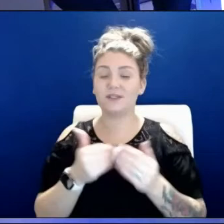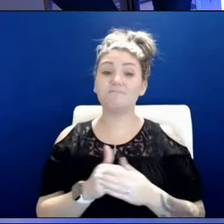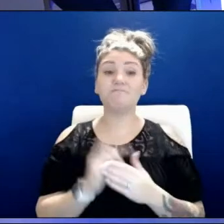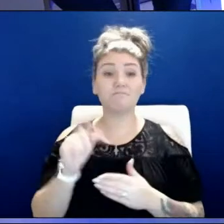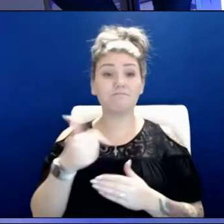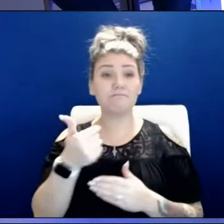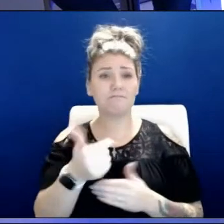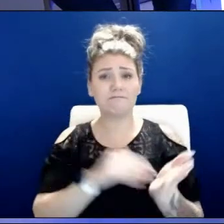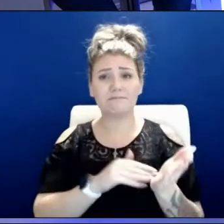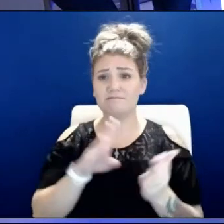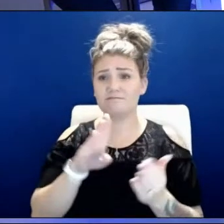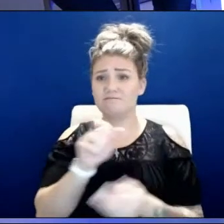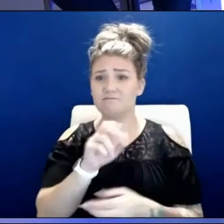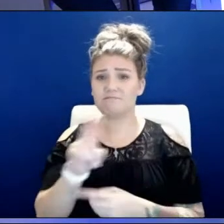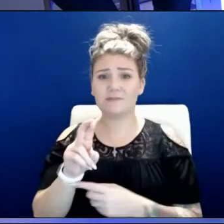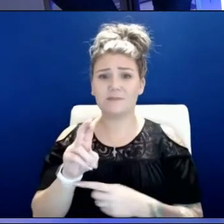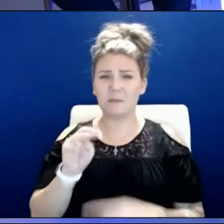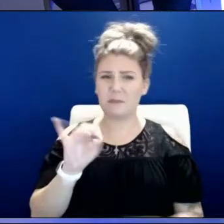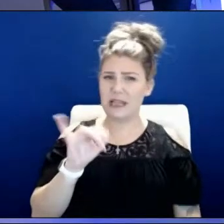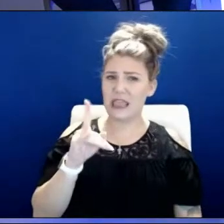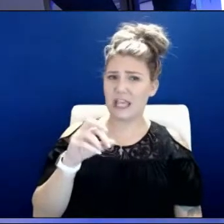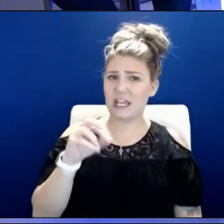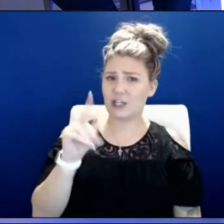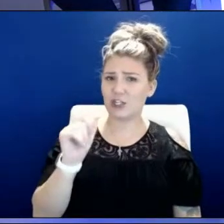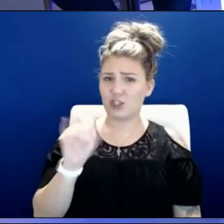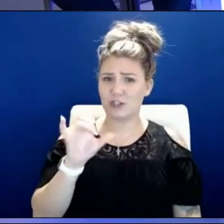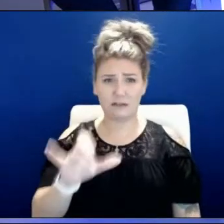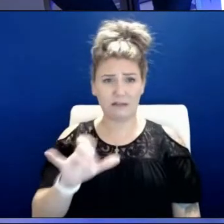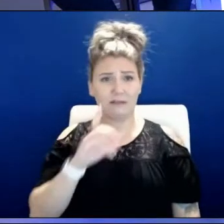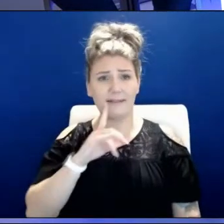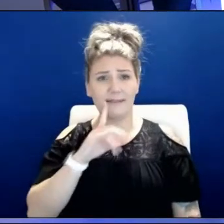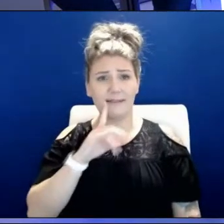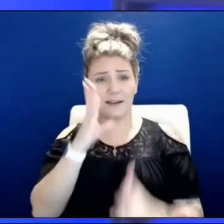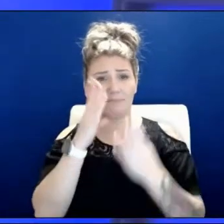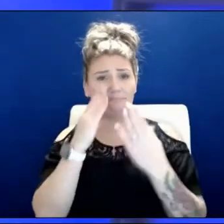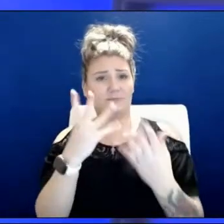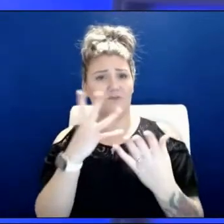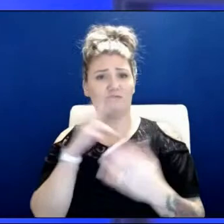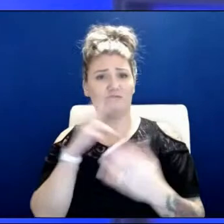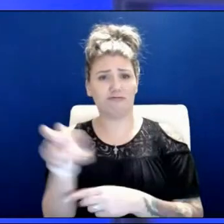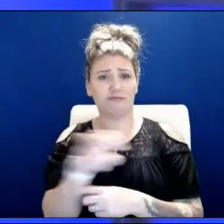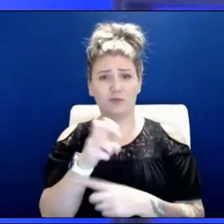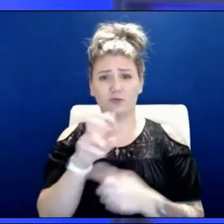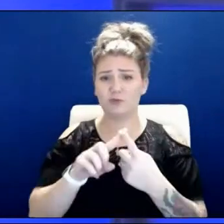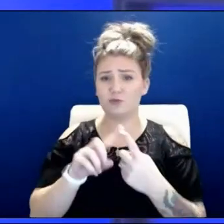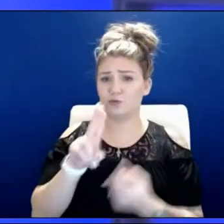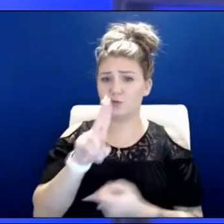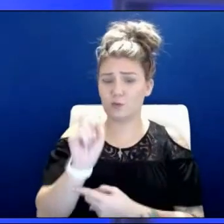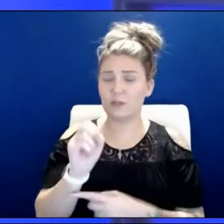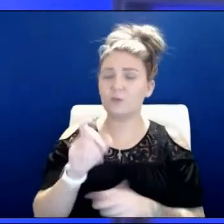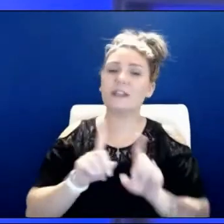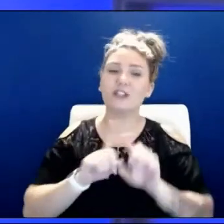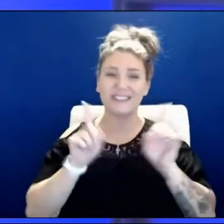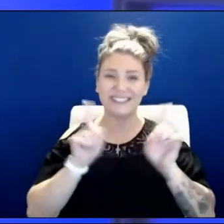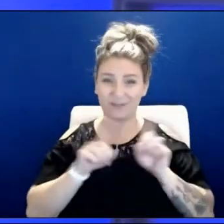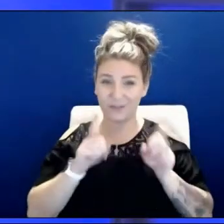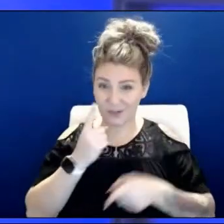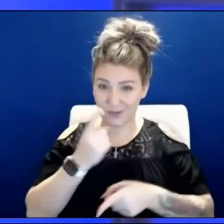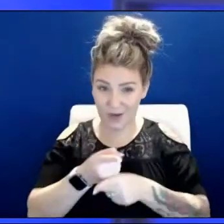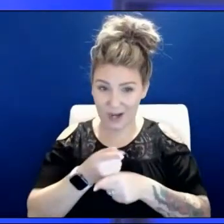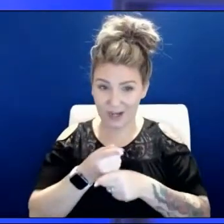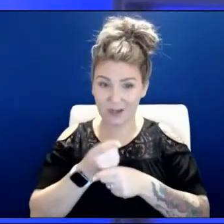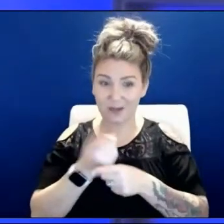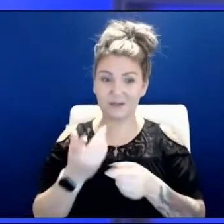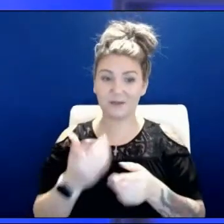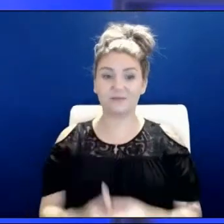Malaysia. Yeah. So, is that data transferable to the United States? Well, there's differences, right? I mean, I think you